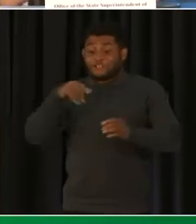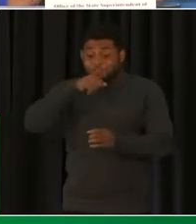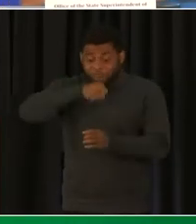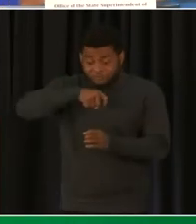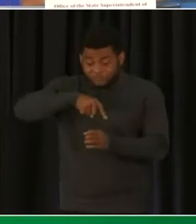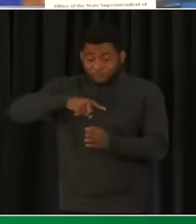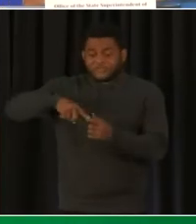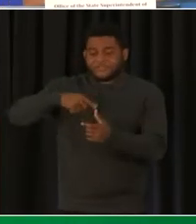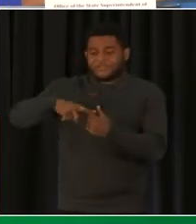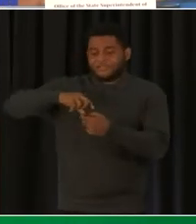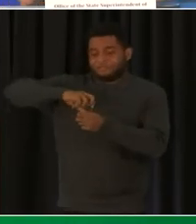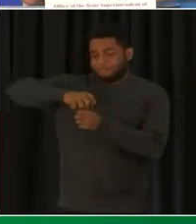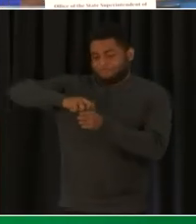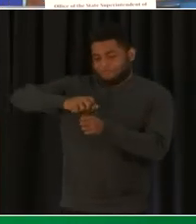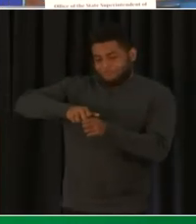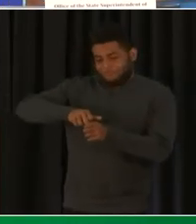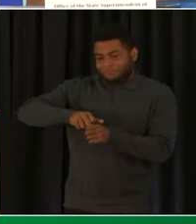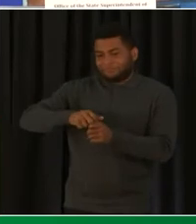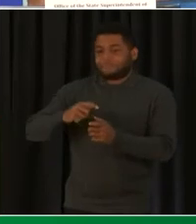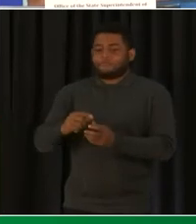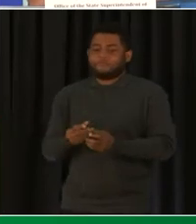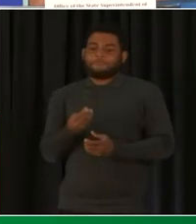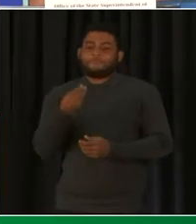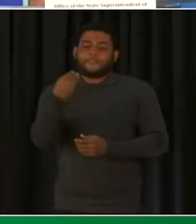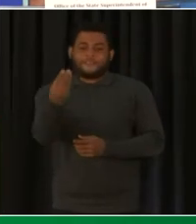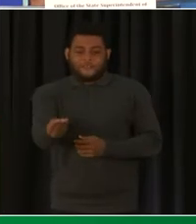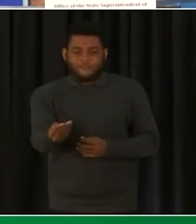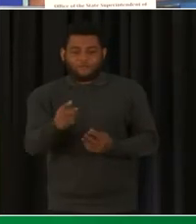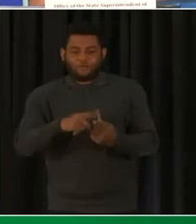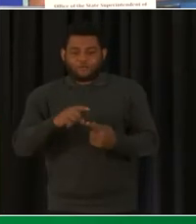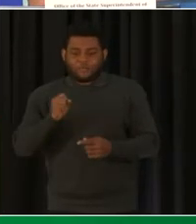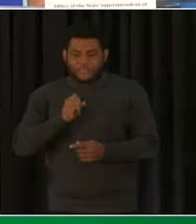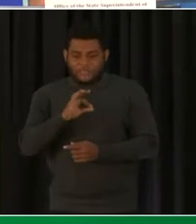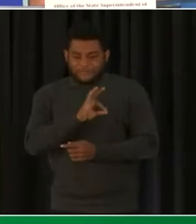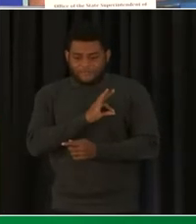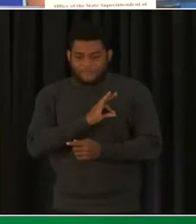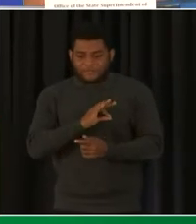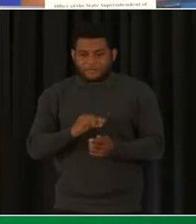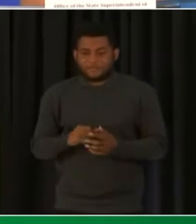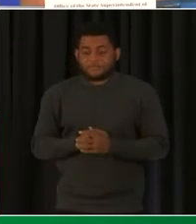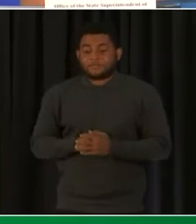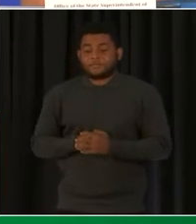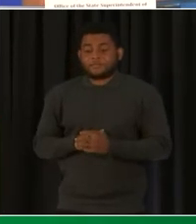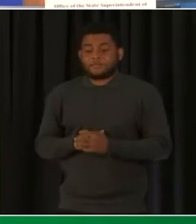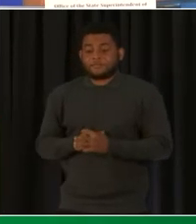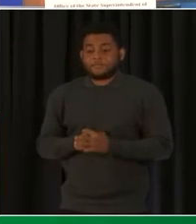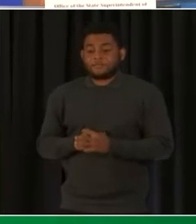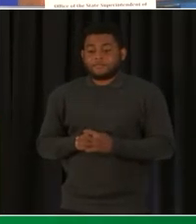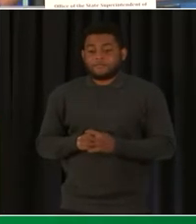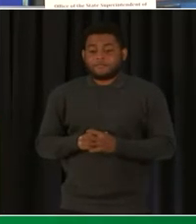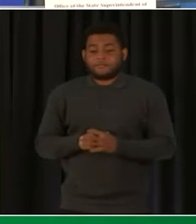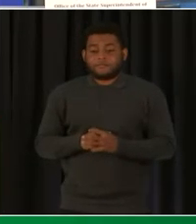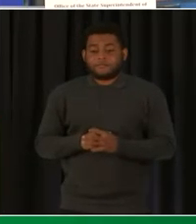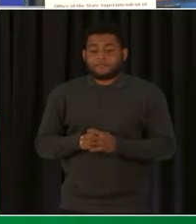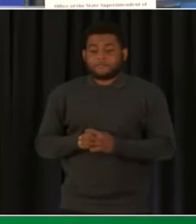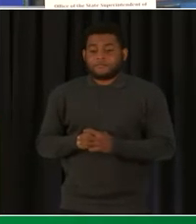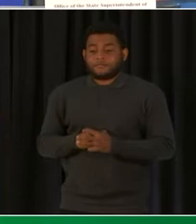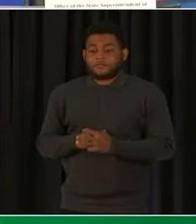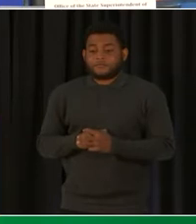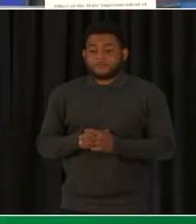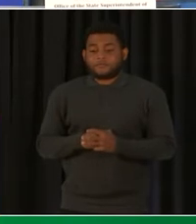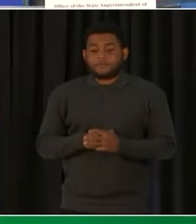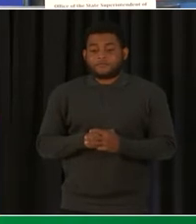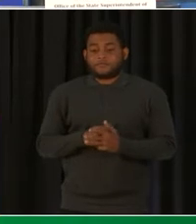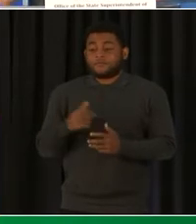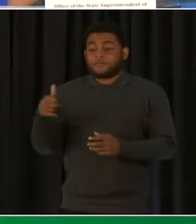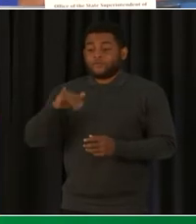end. And then the student will simply hand that funnel and vial back to the trained staff who scans it to